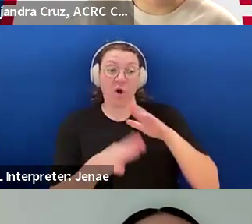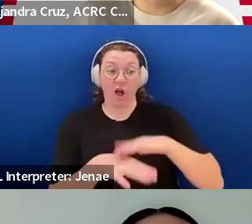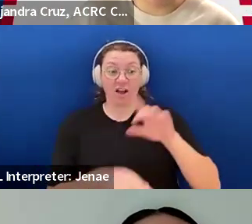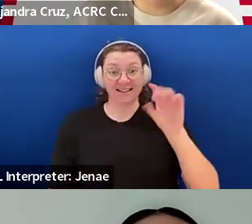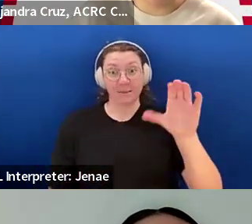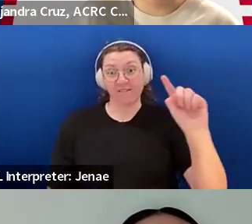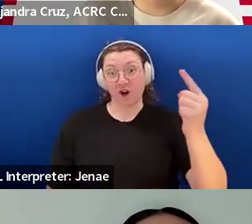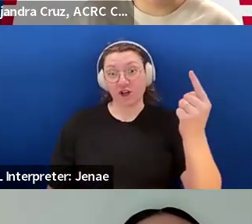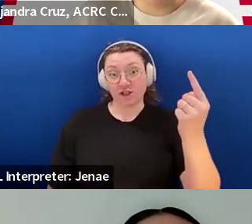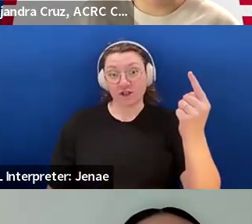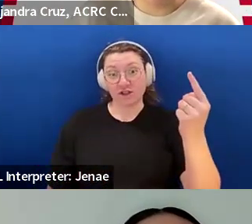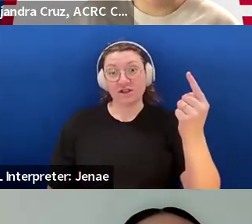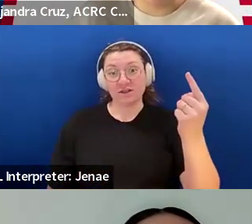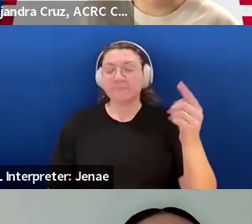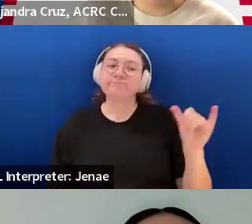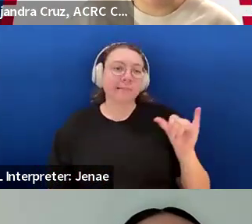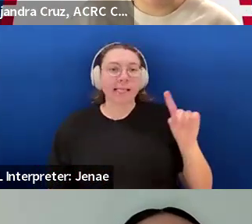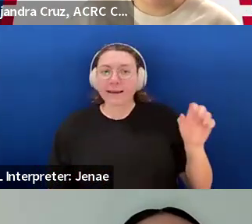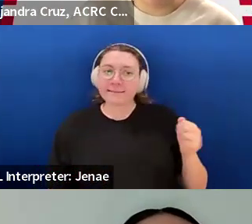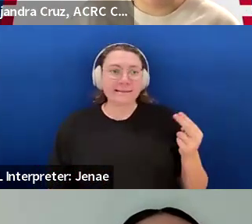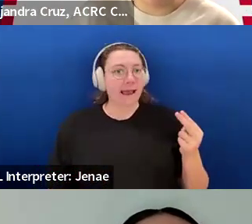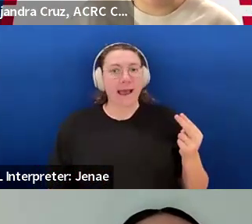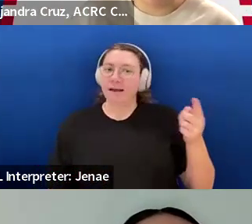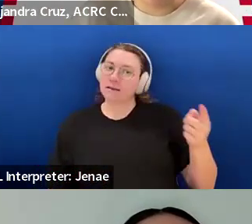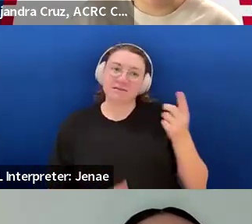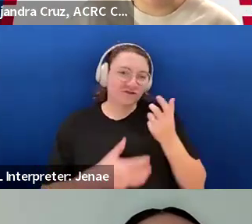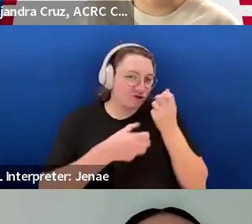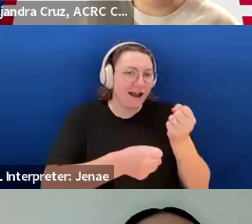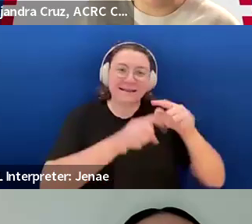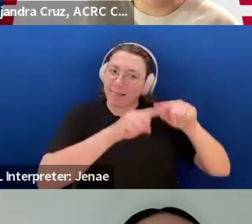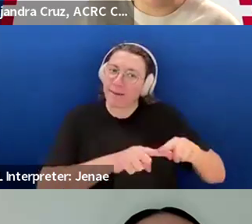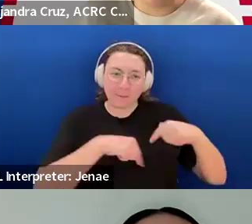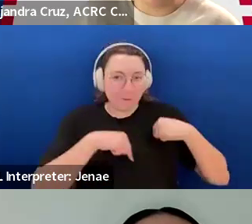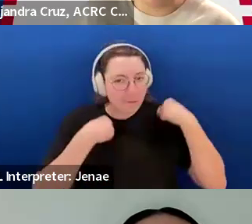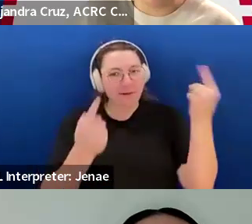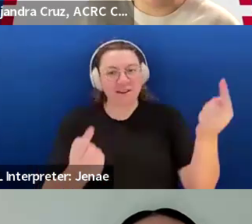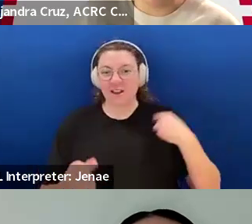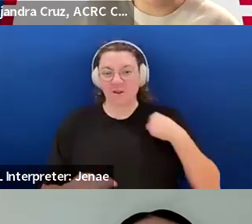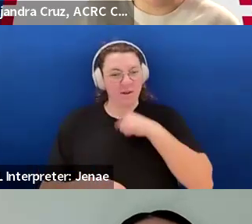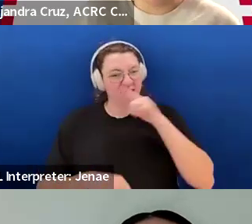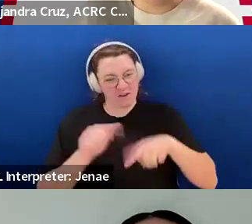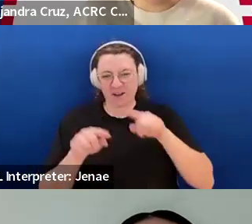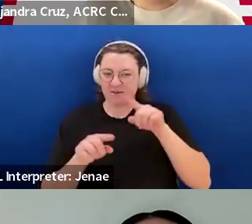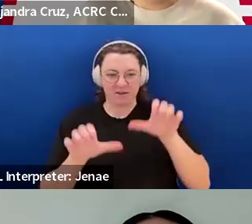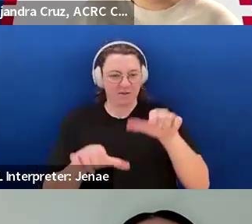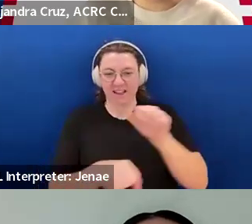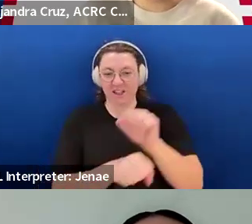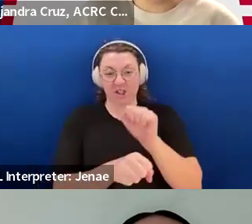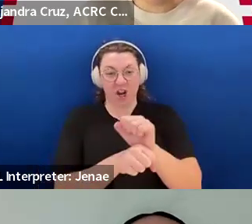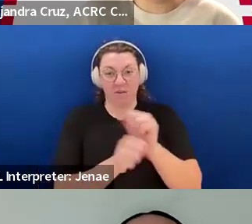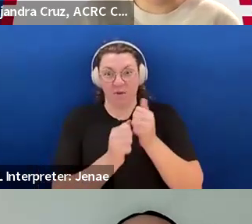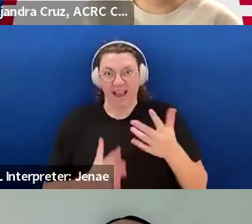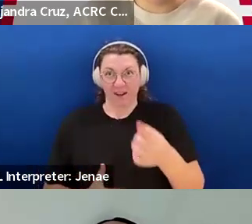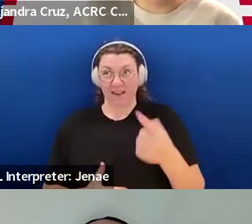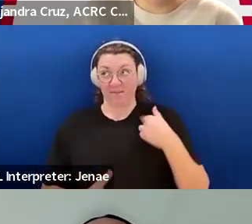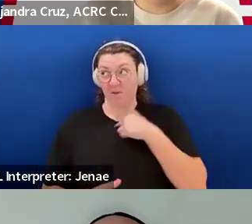December. Just like Zach, he's been trusty and reliable. And I know that we couldn't do this job without, and we're going to have to figure it out. So